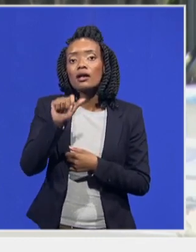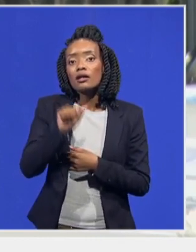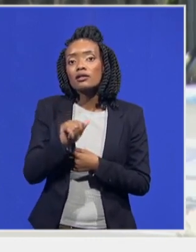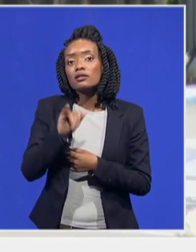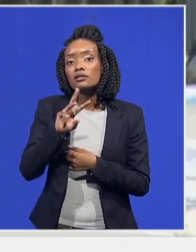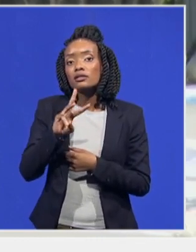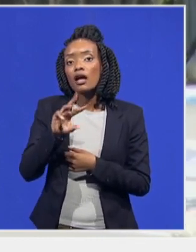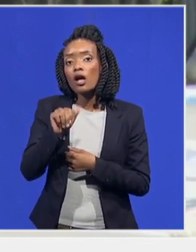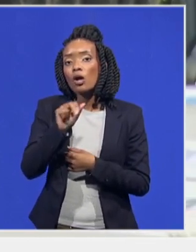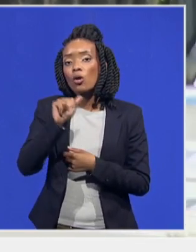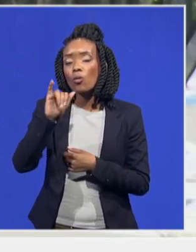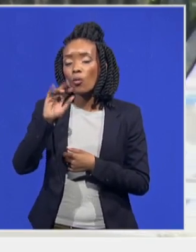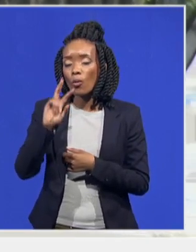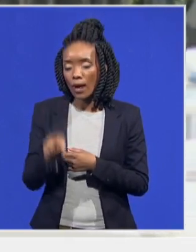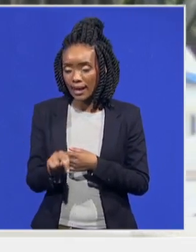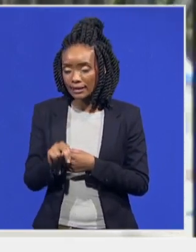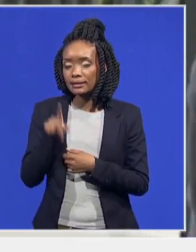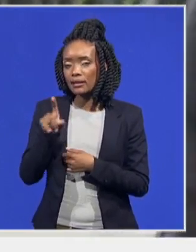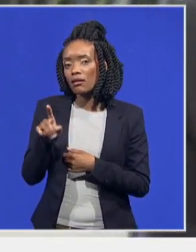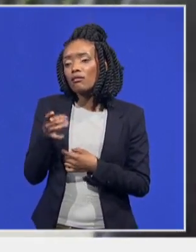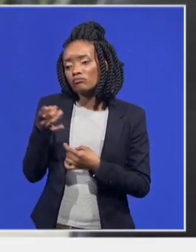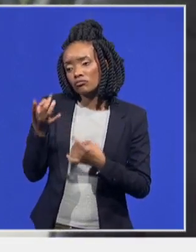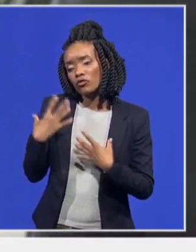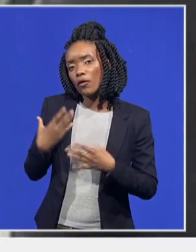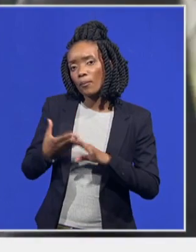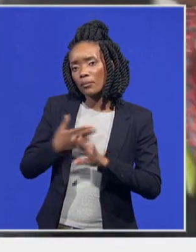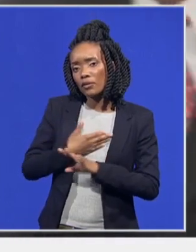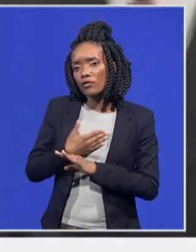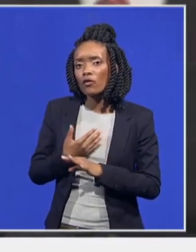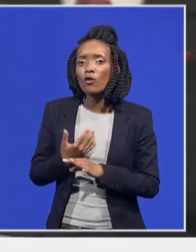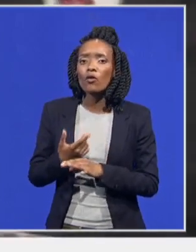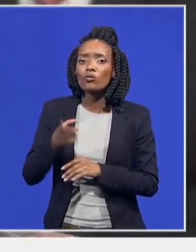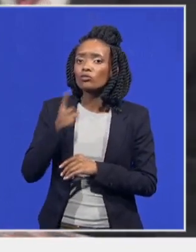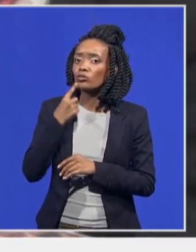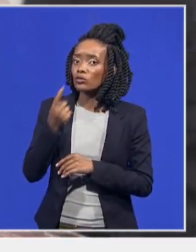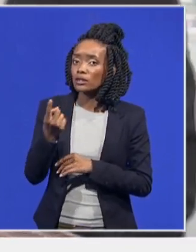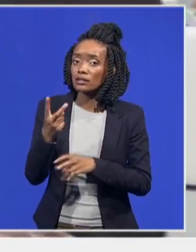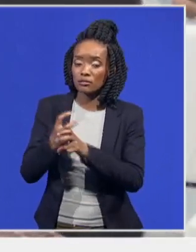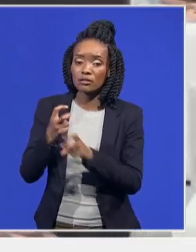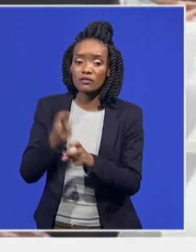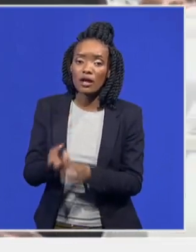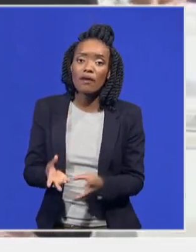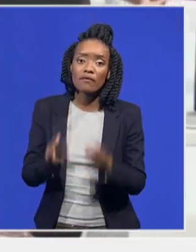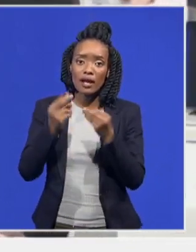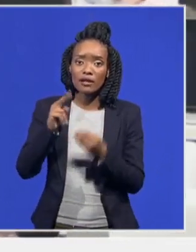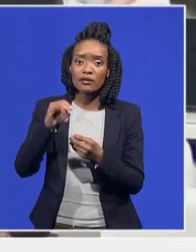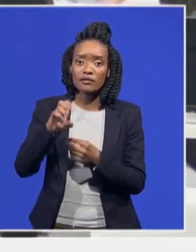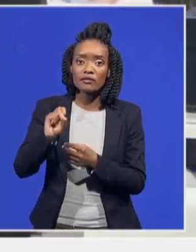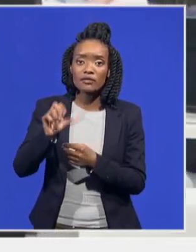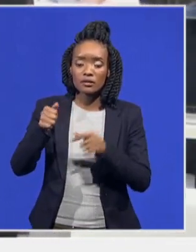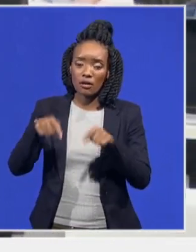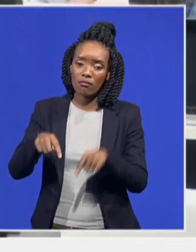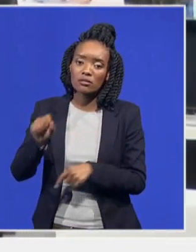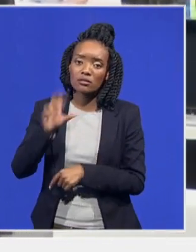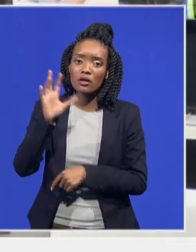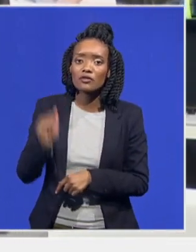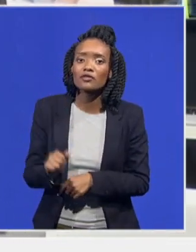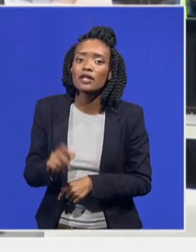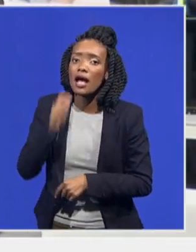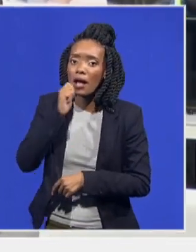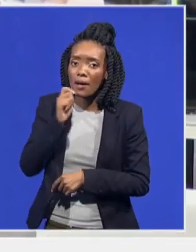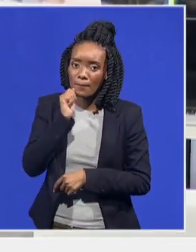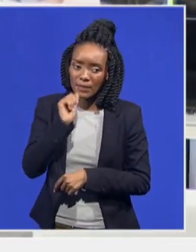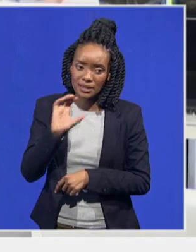very difficult for him to try and get a visa from South Africa. Mr. Chen, welcome